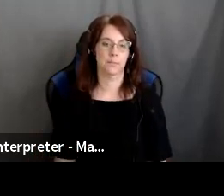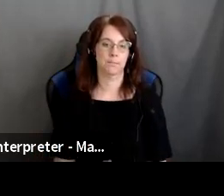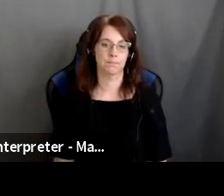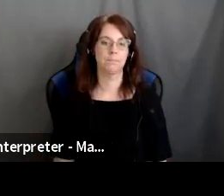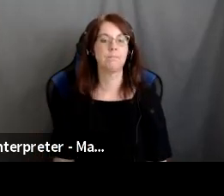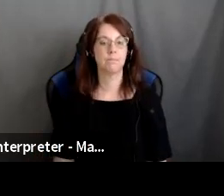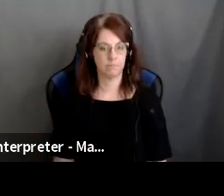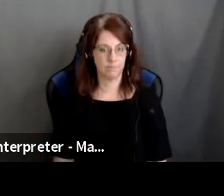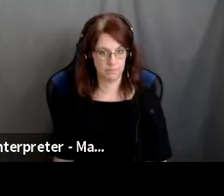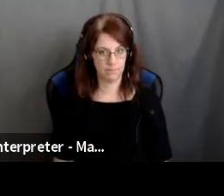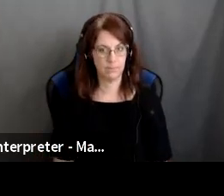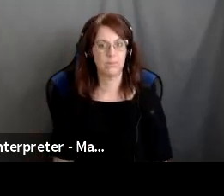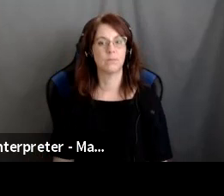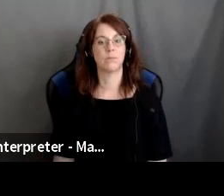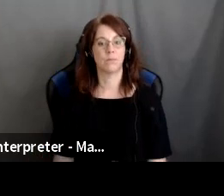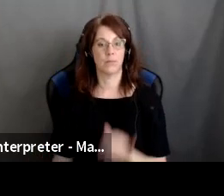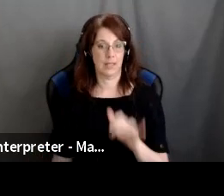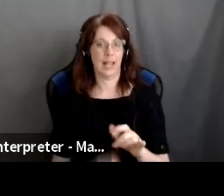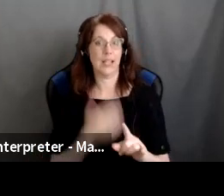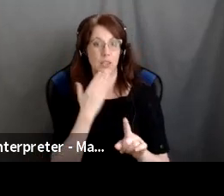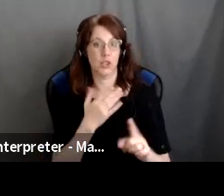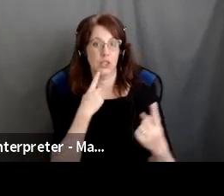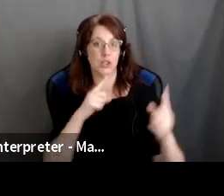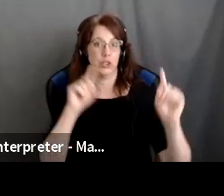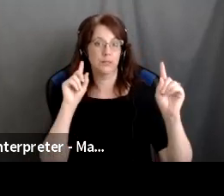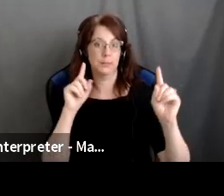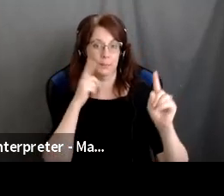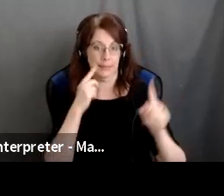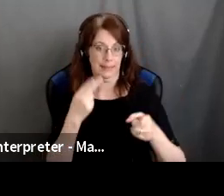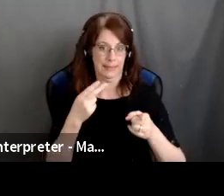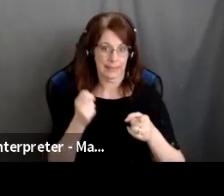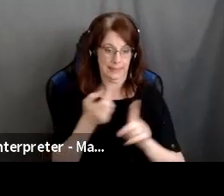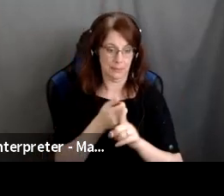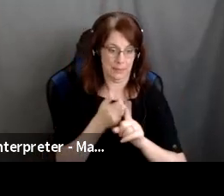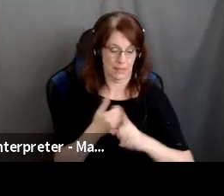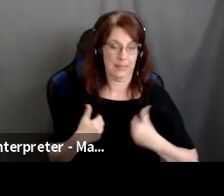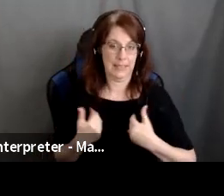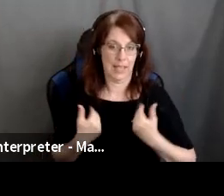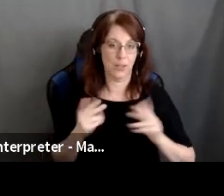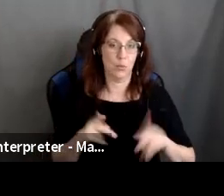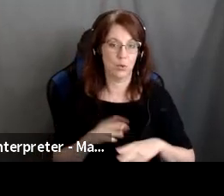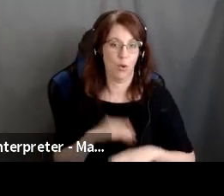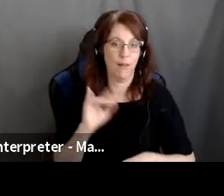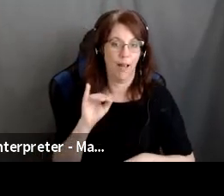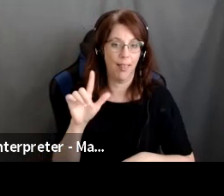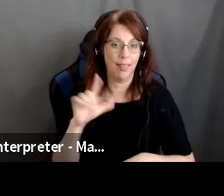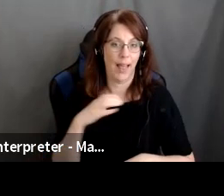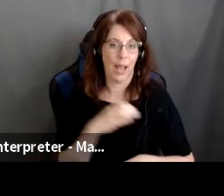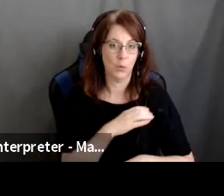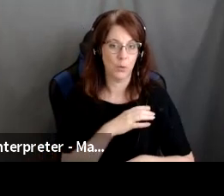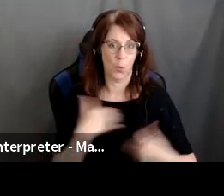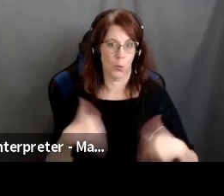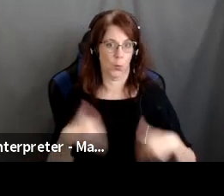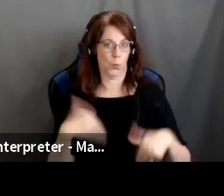So that is a very good achievement because he is the youngest person on the IL council, which is